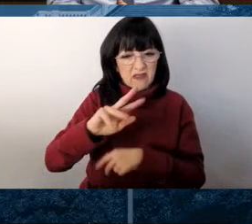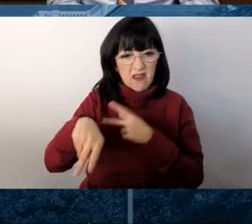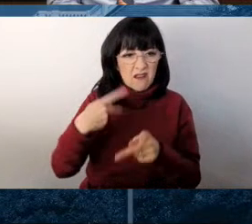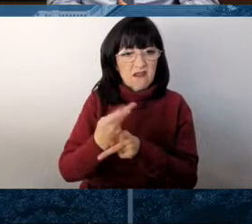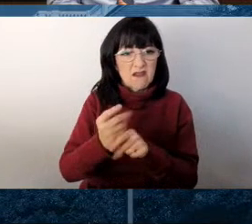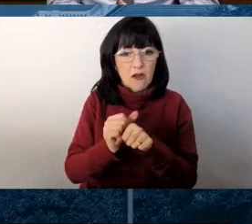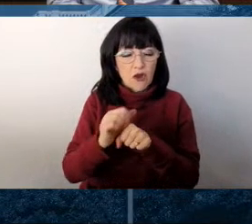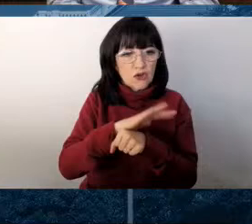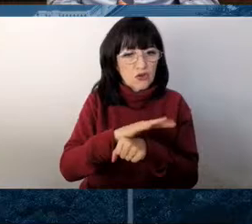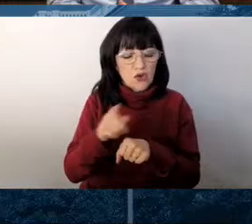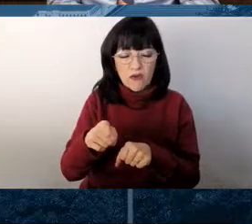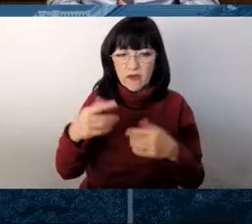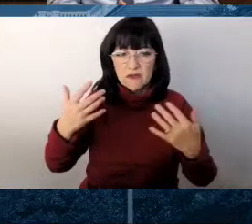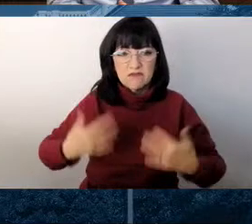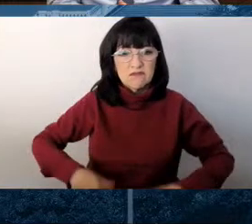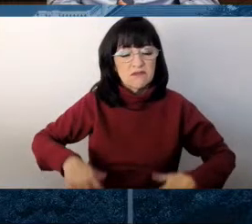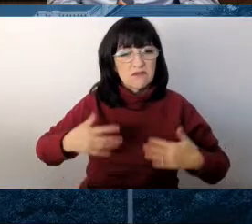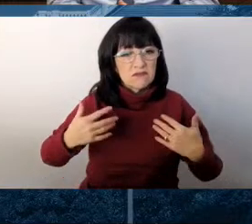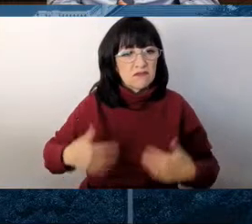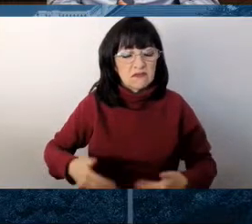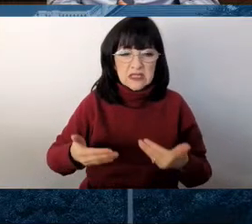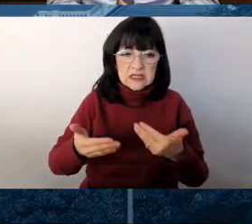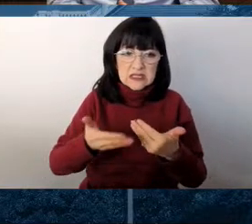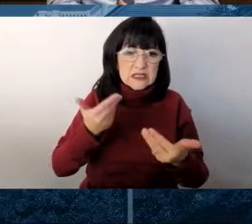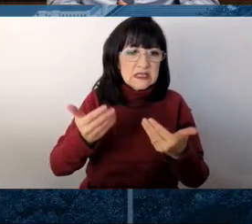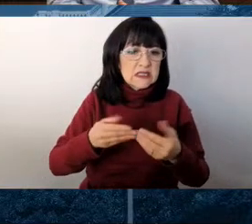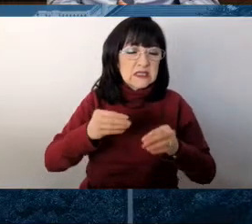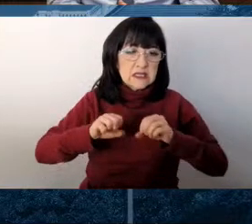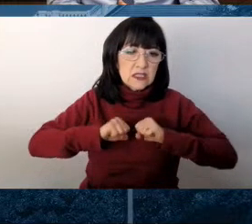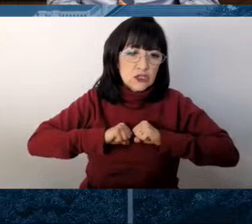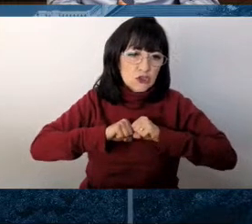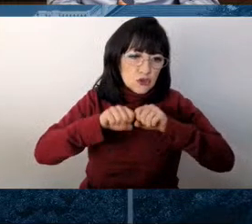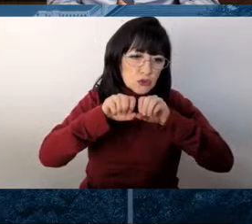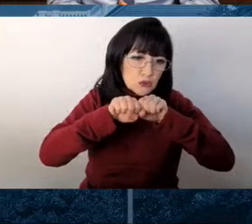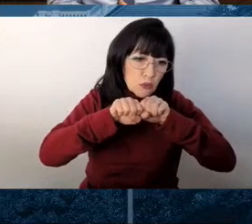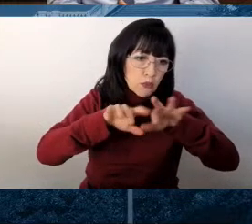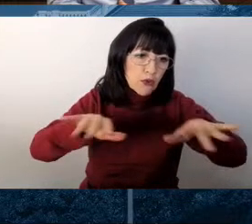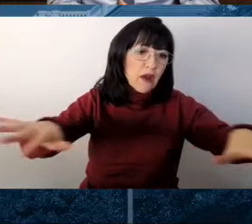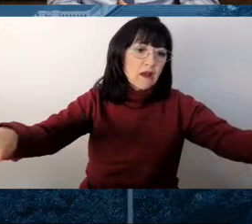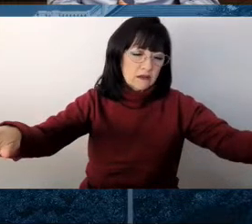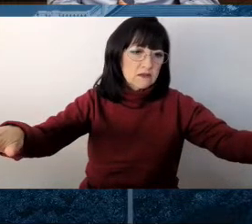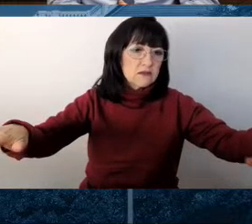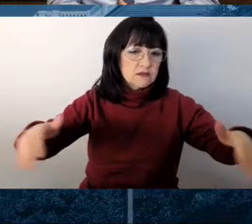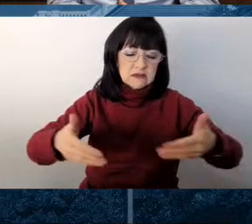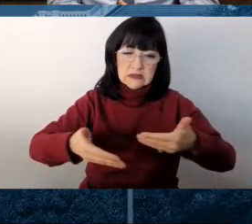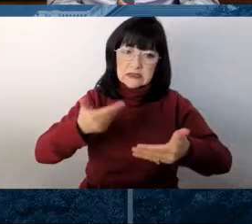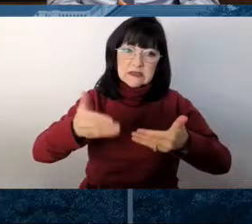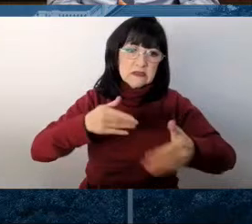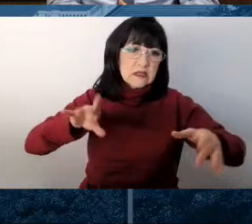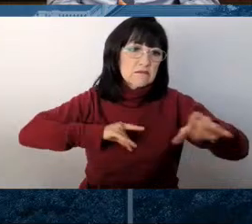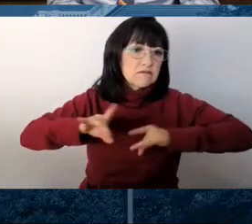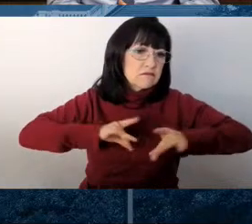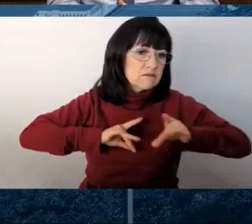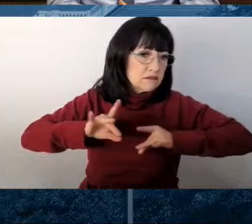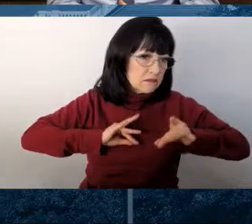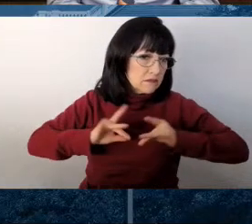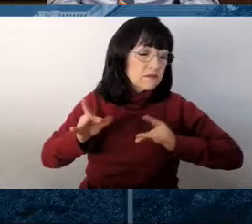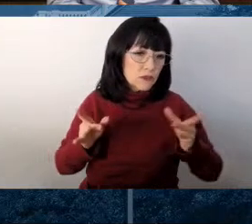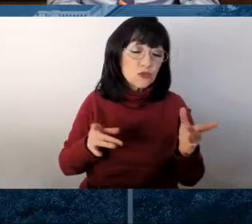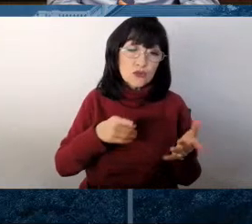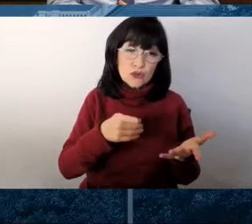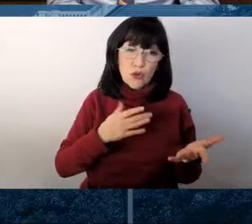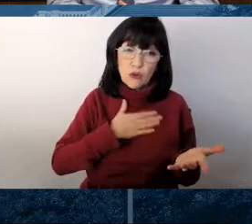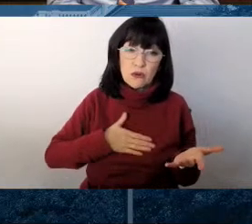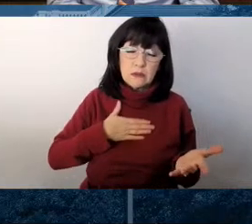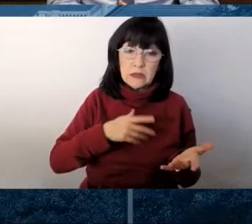state. Mask will help tamp that down. Please think about it when you enter your convenience